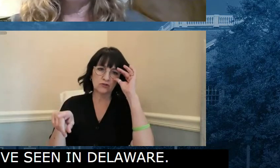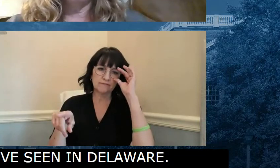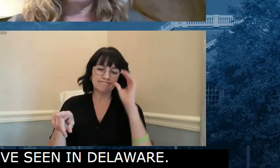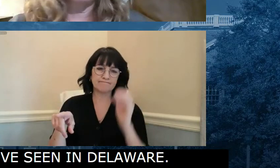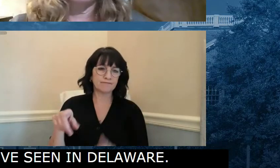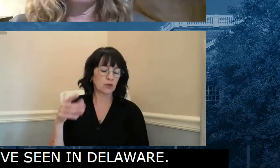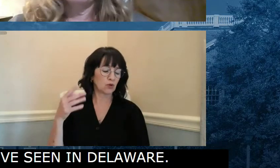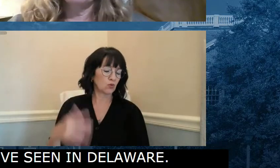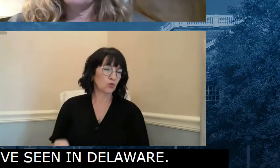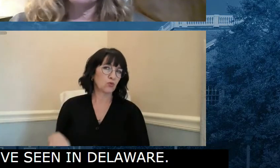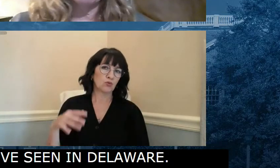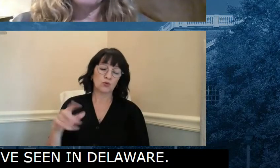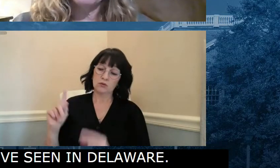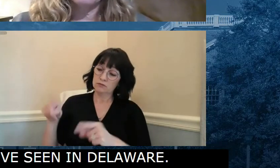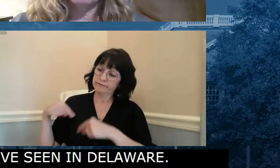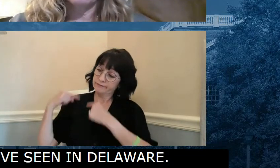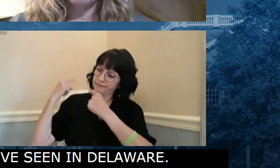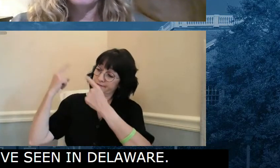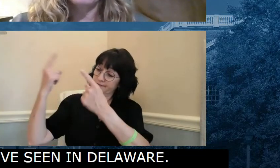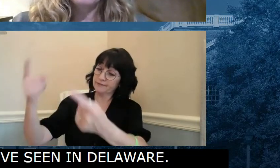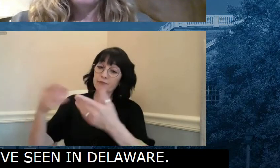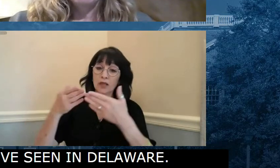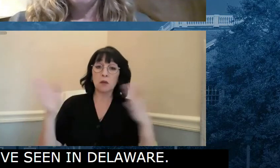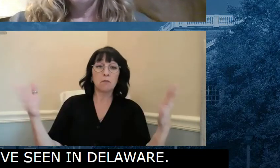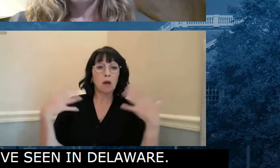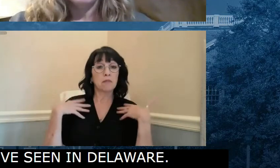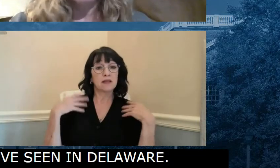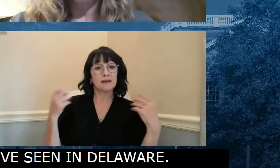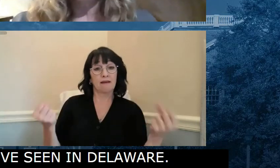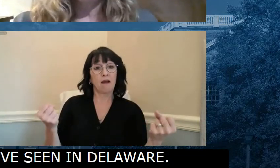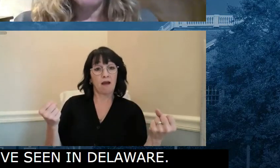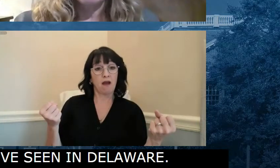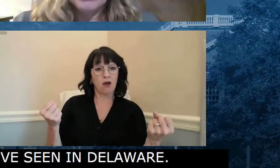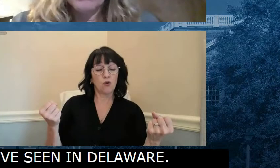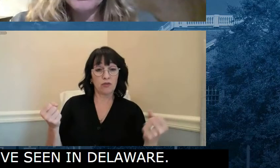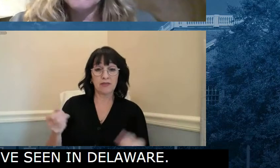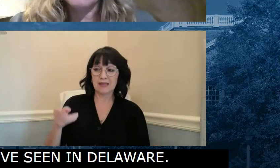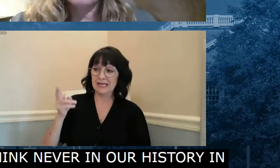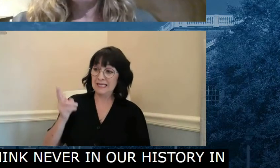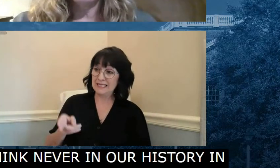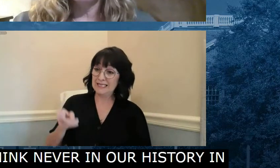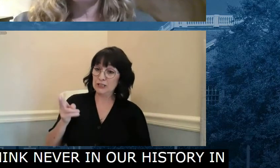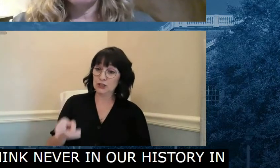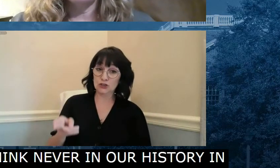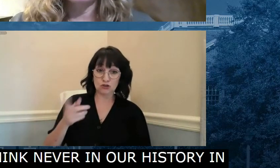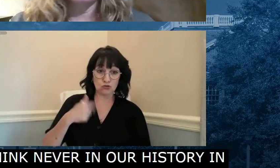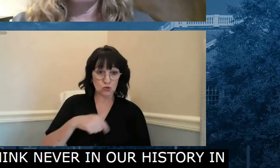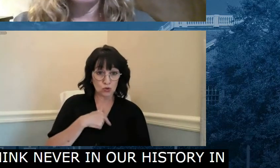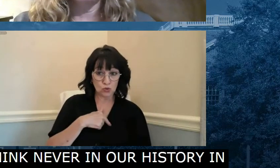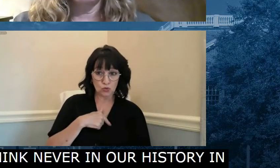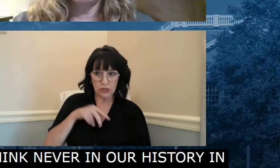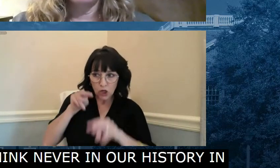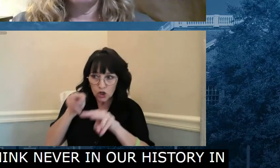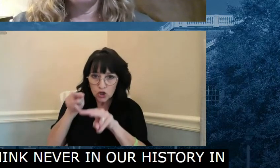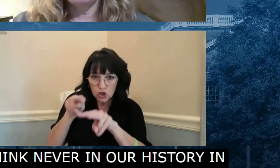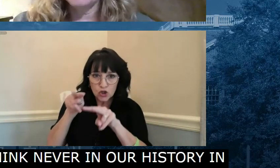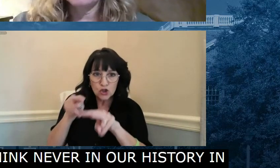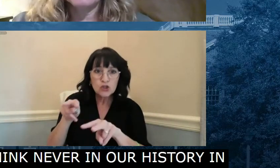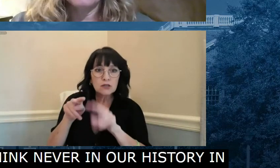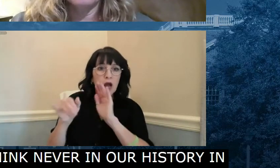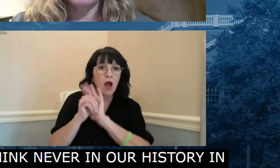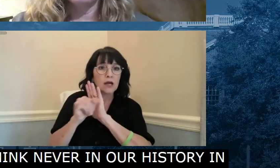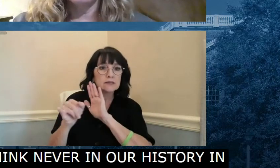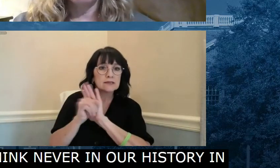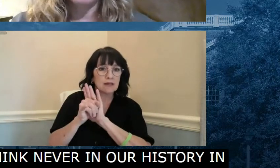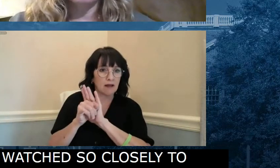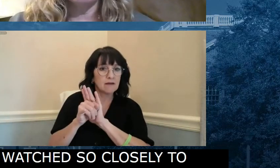our history in health and public health have we watched so closely to identify side effects of a